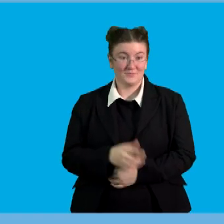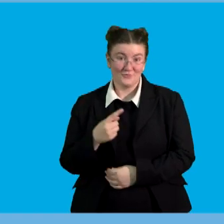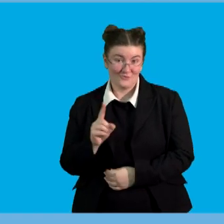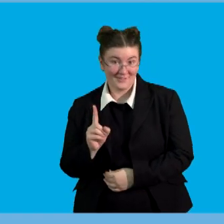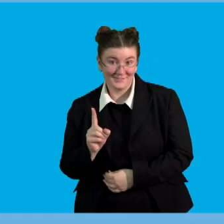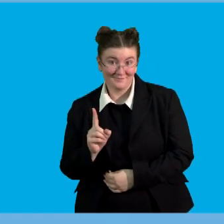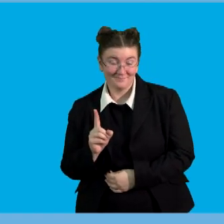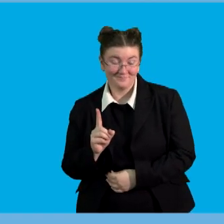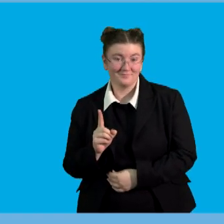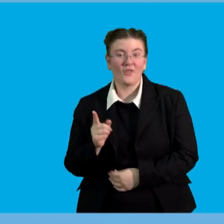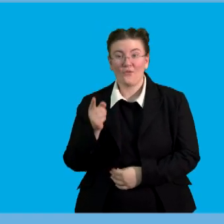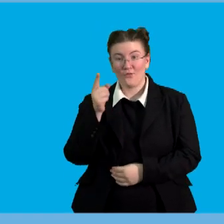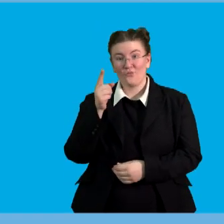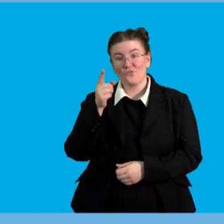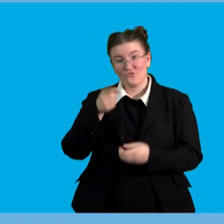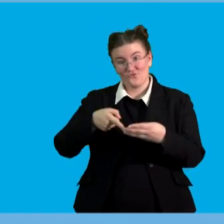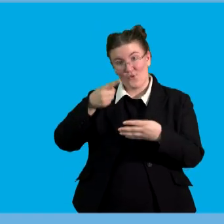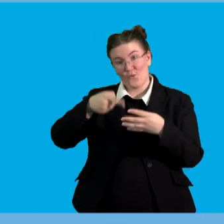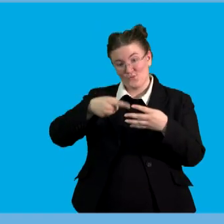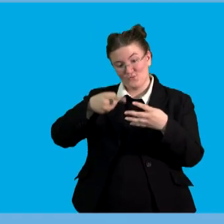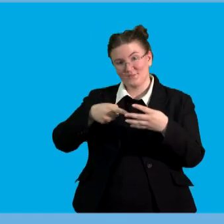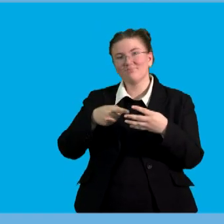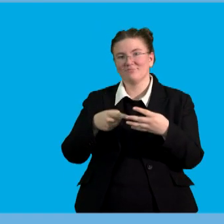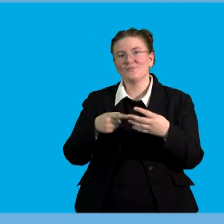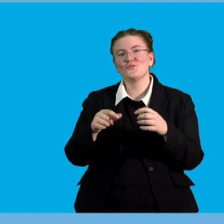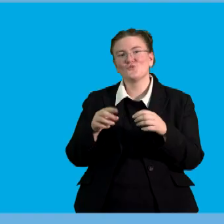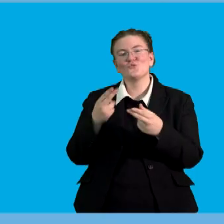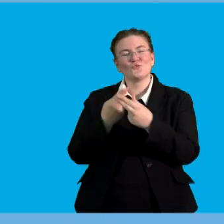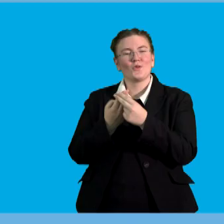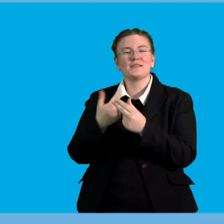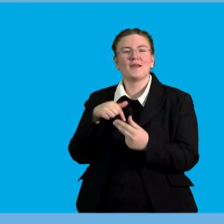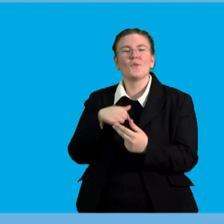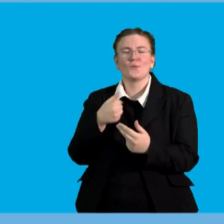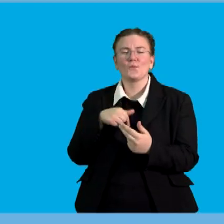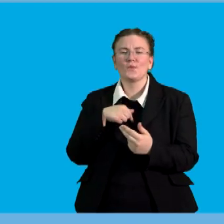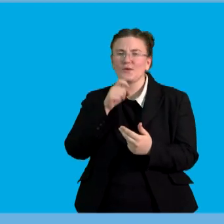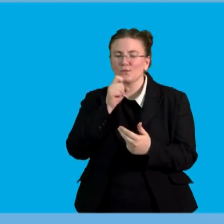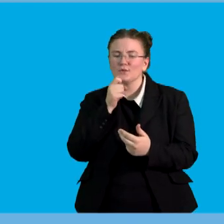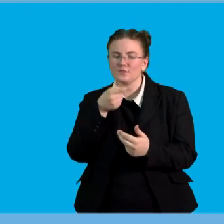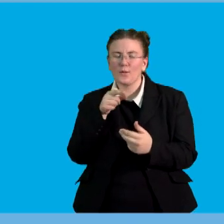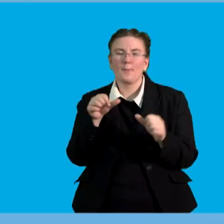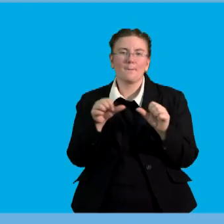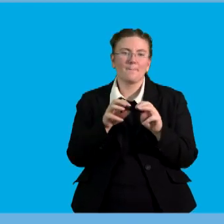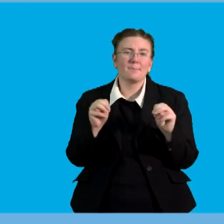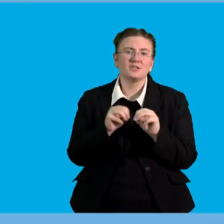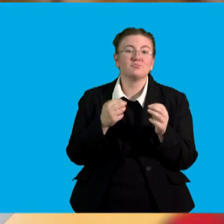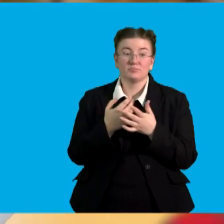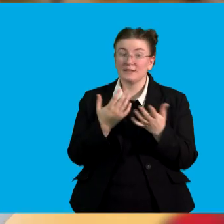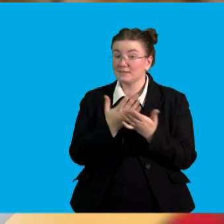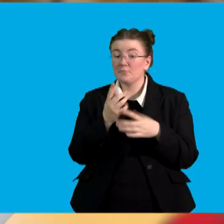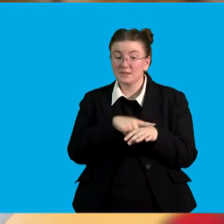milligrams. Right? So those are our SI units and how we measure, or we can also even try to convert